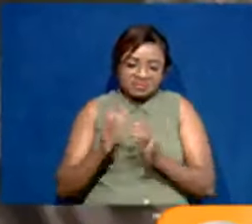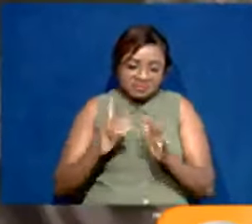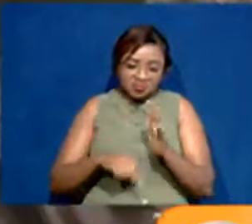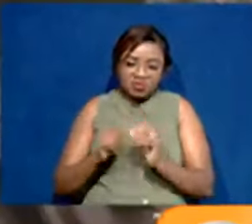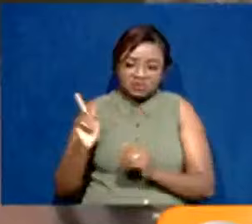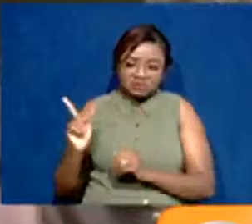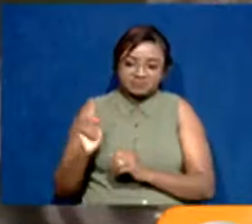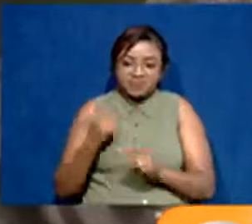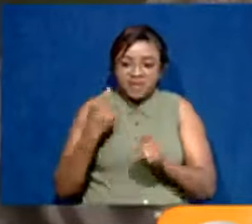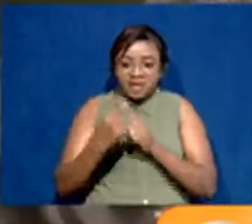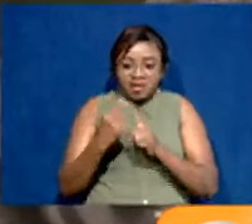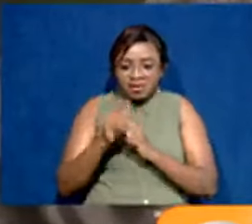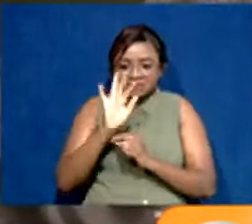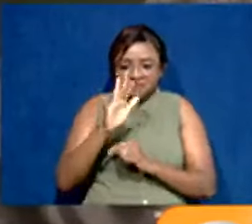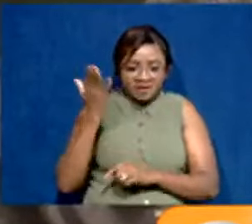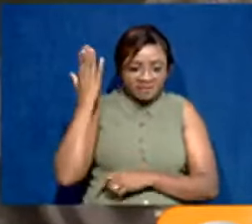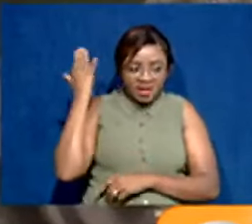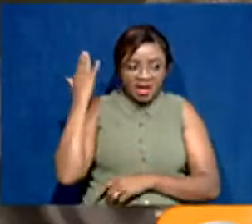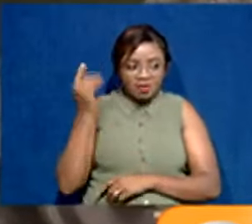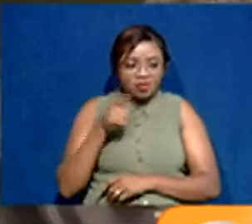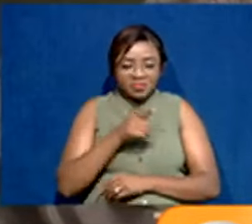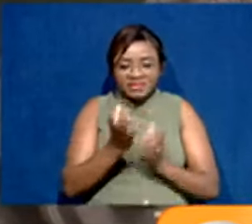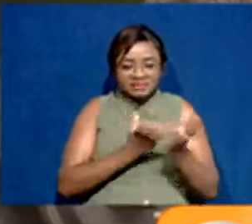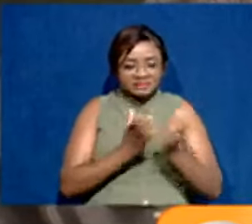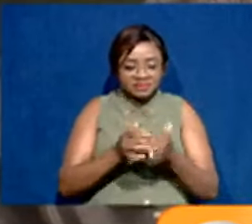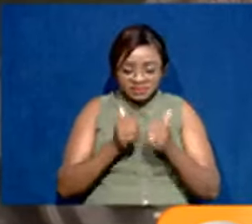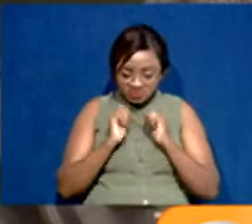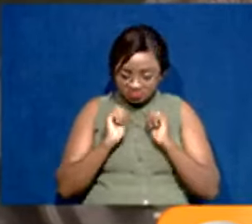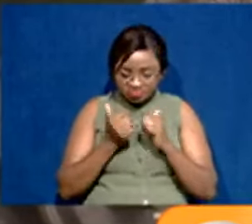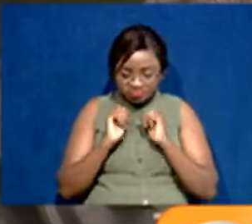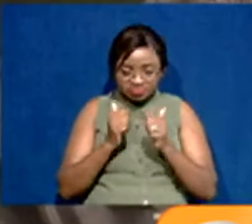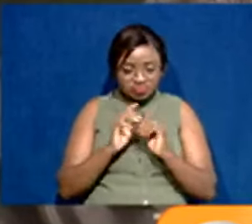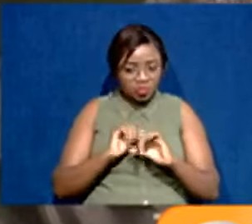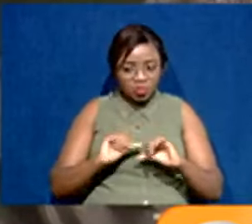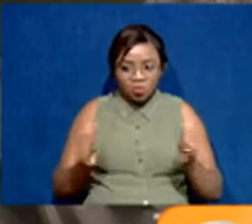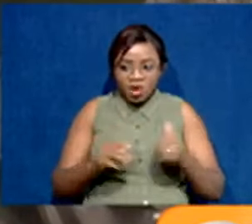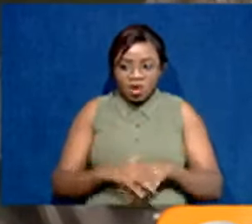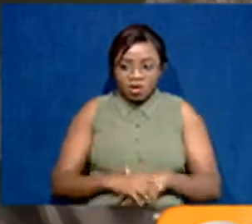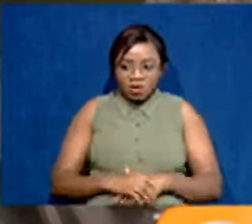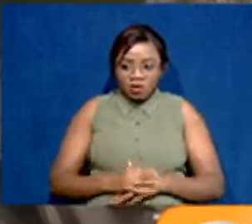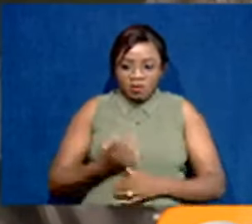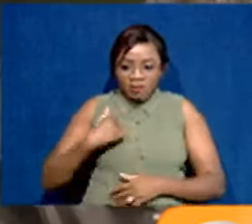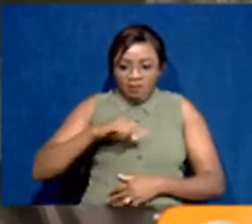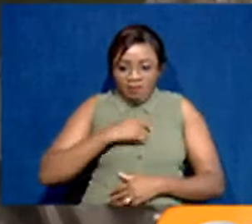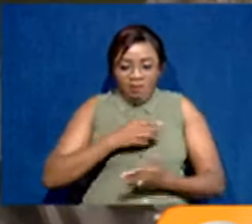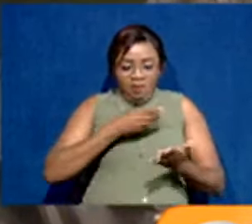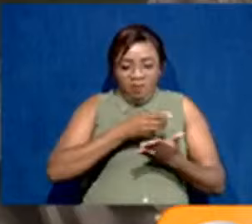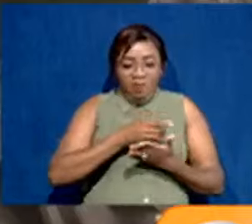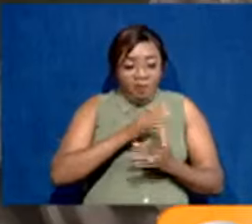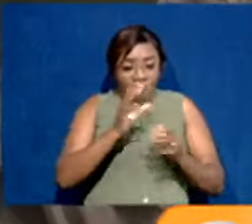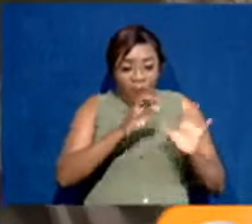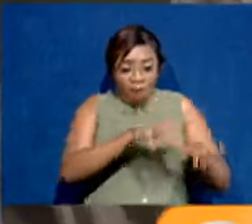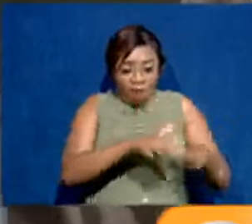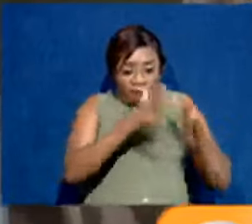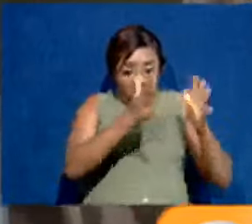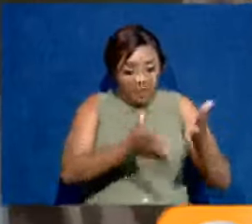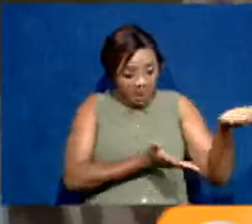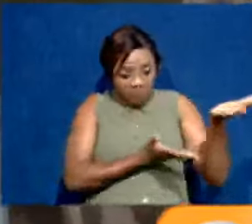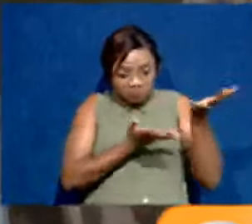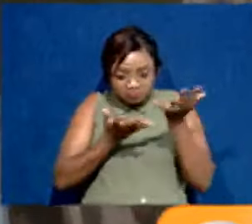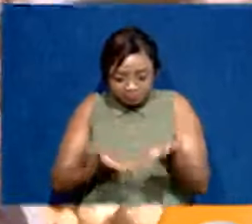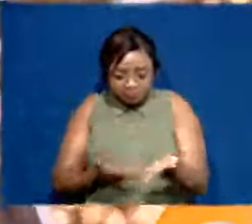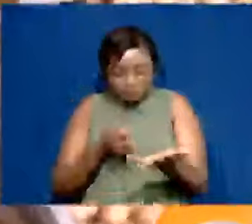Miaka tano hivi nyuma hii biashara ilikuwa sawa. Tulikuwa tunanunulia wakulima